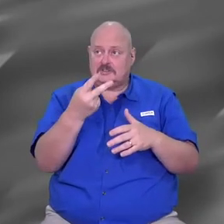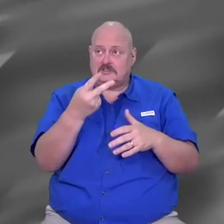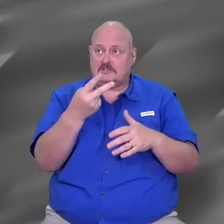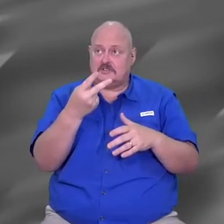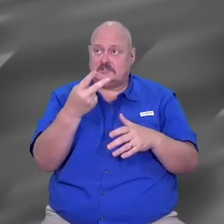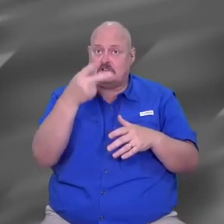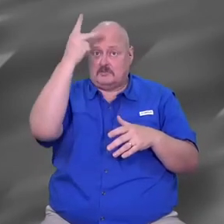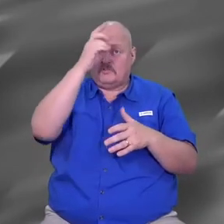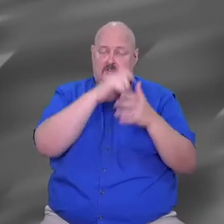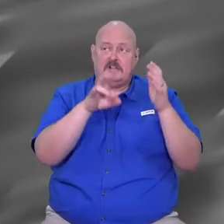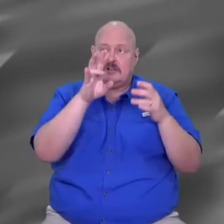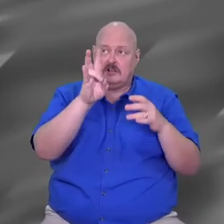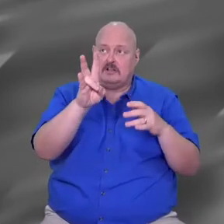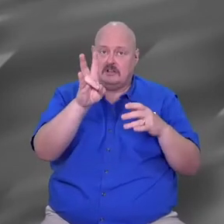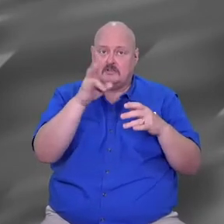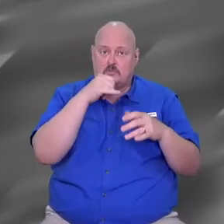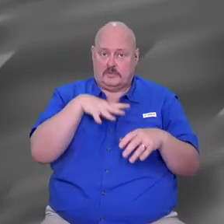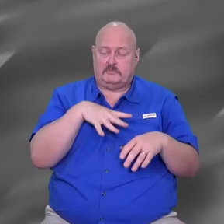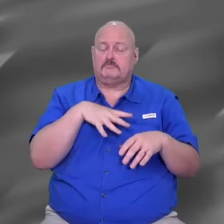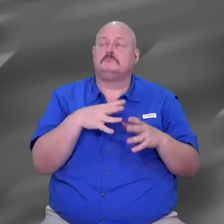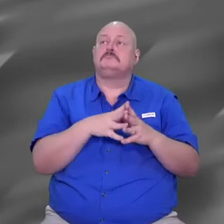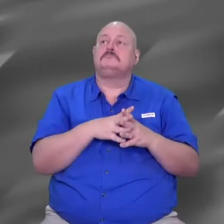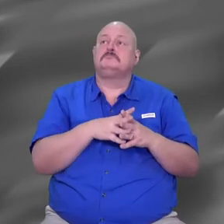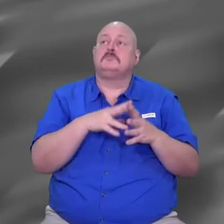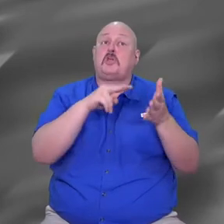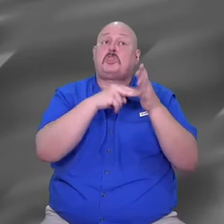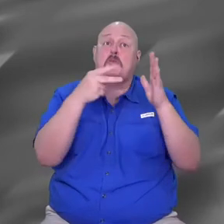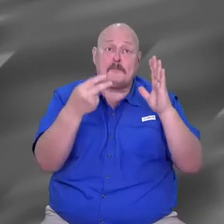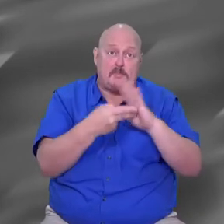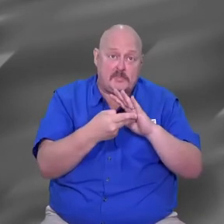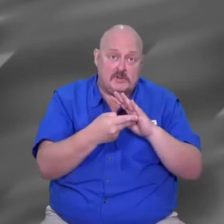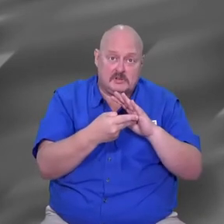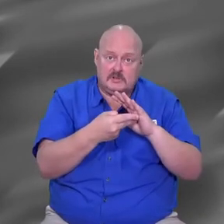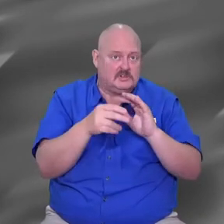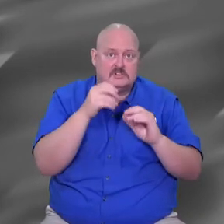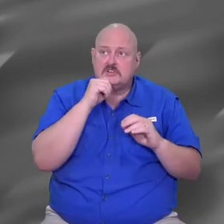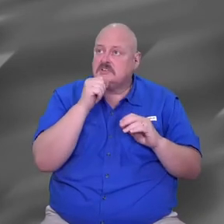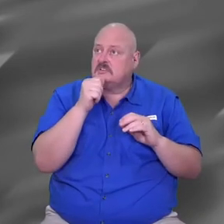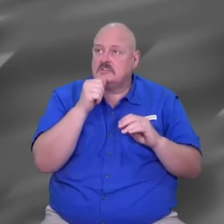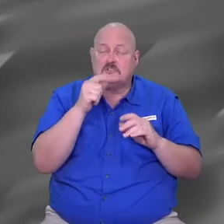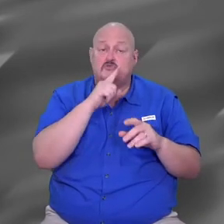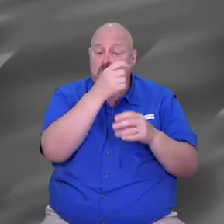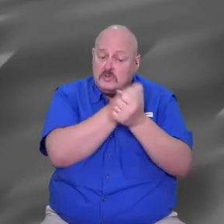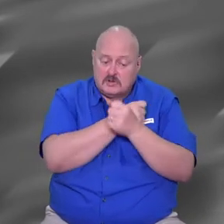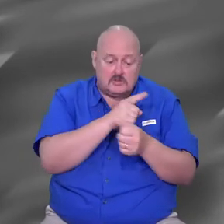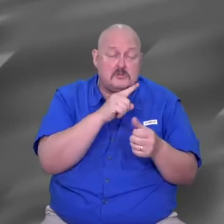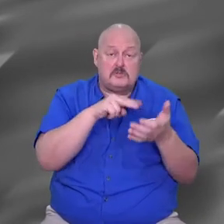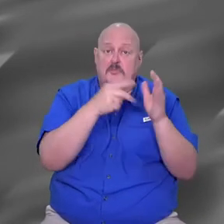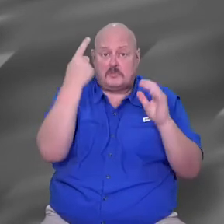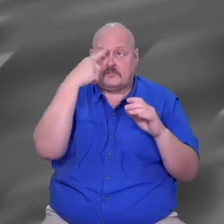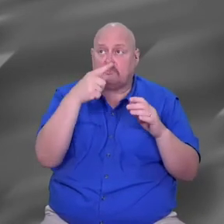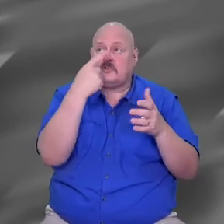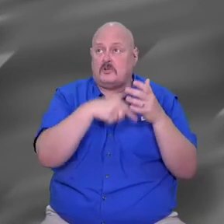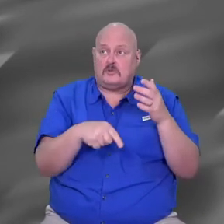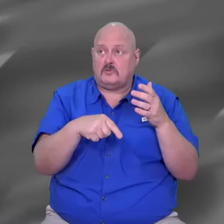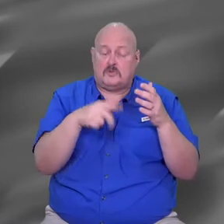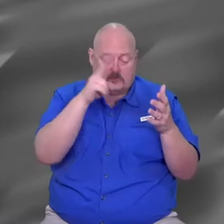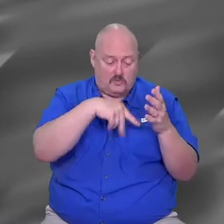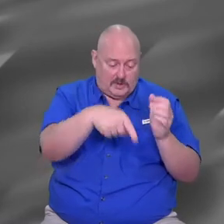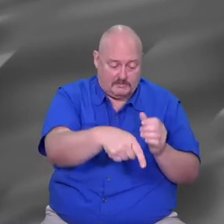Proverbs 7 woman. The purpose is not for, quote, true love. The purpose is for what we've